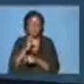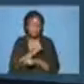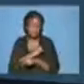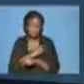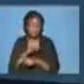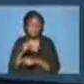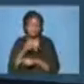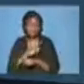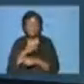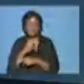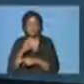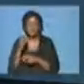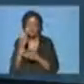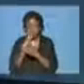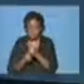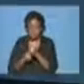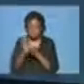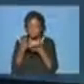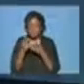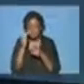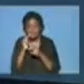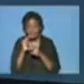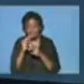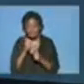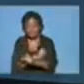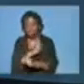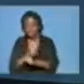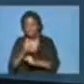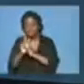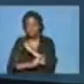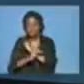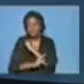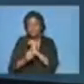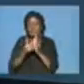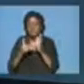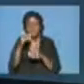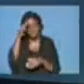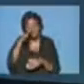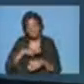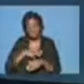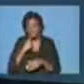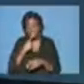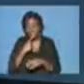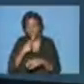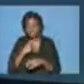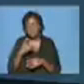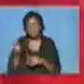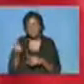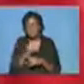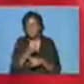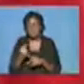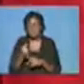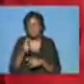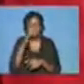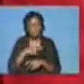both want to see harsher punishments against men who inflict pain and trauma on women and children. I